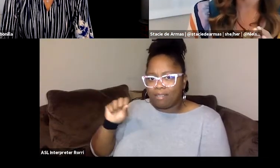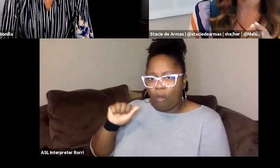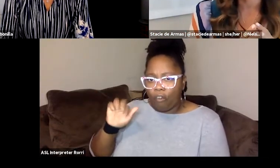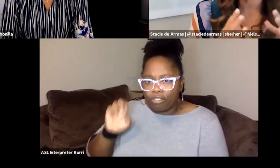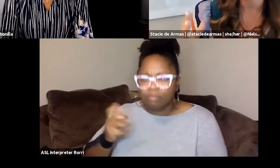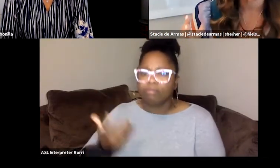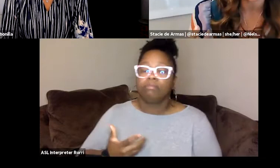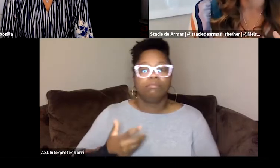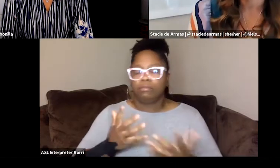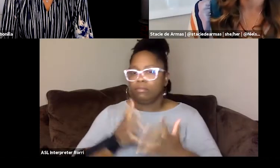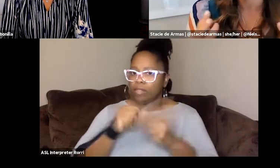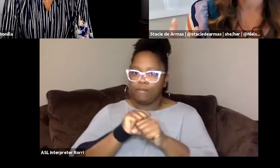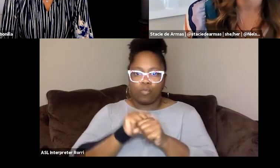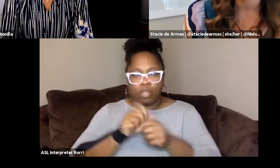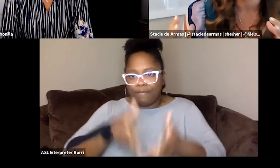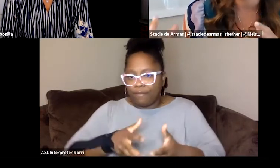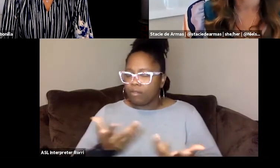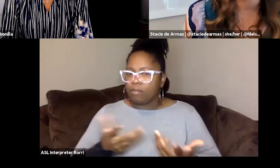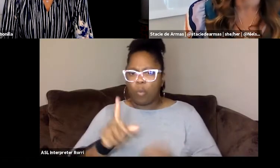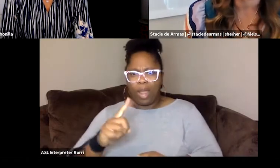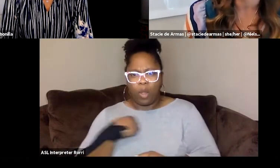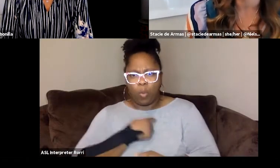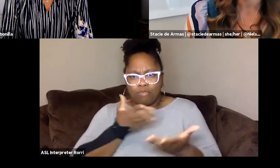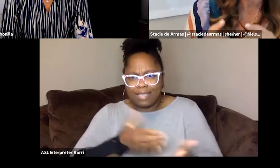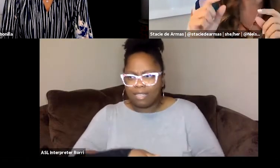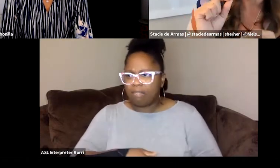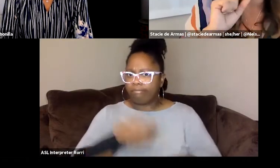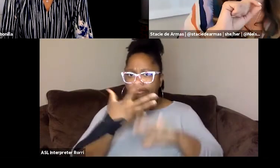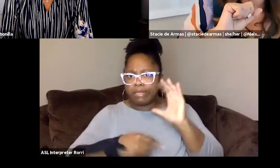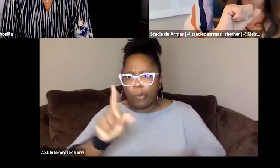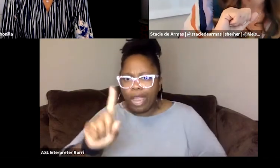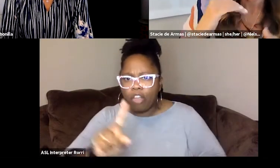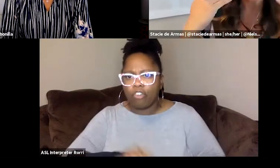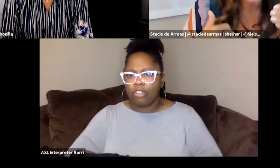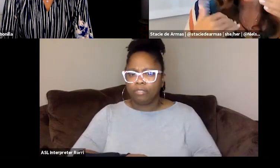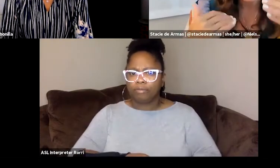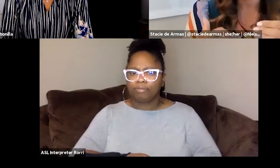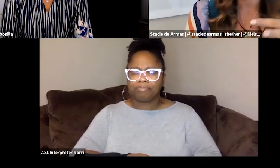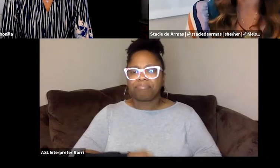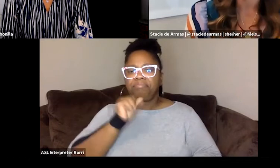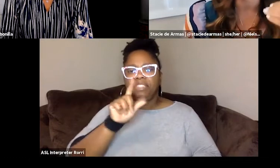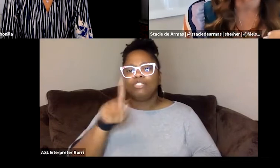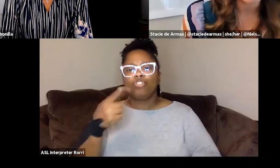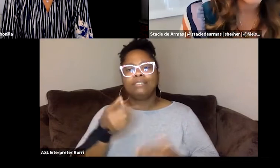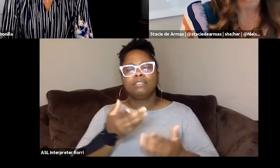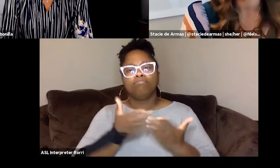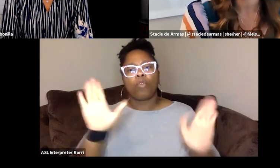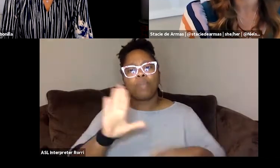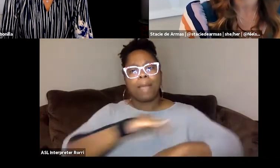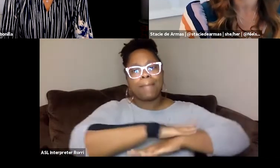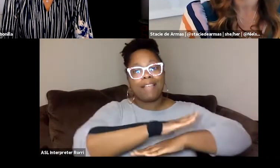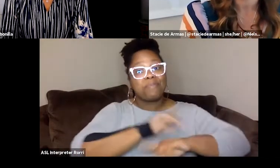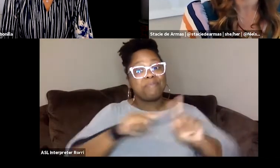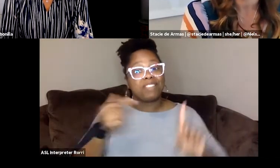is understanding where we're present, where we're erased and missing in content, and not just overall by platform, but by genre. I did